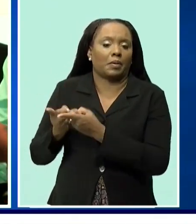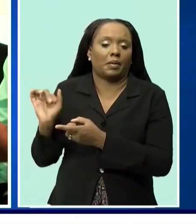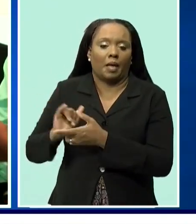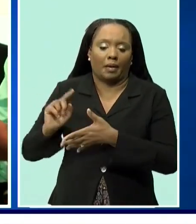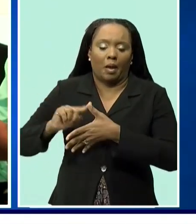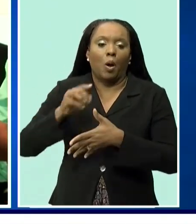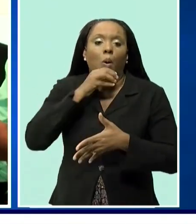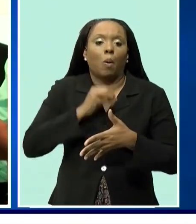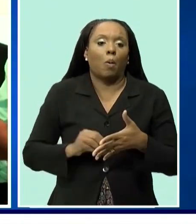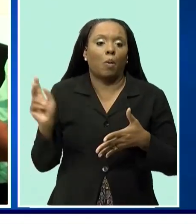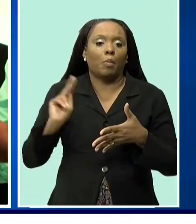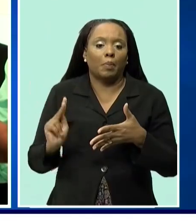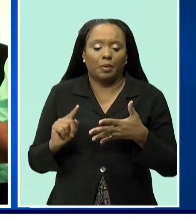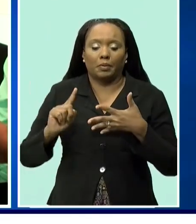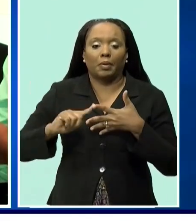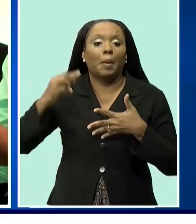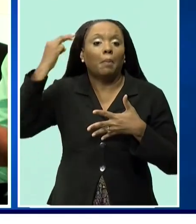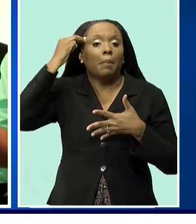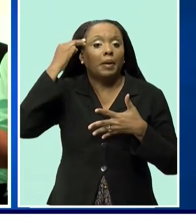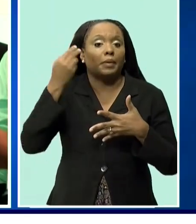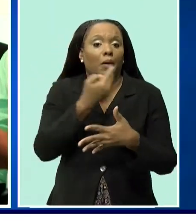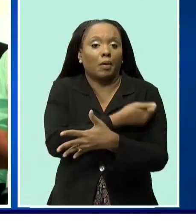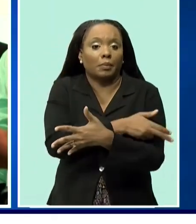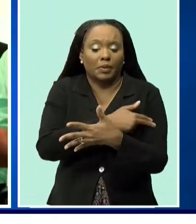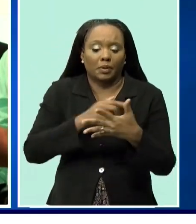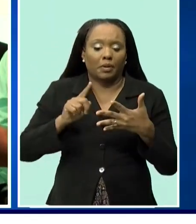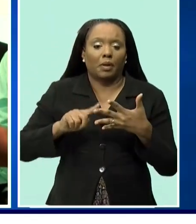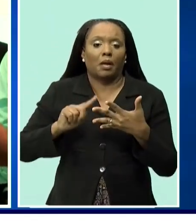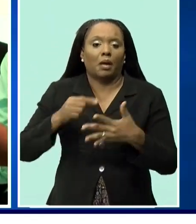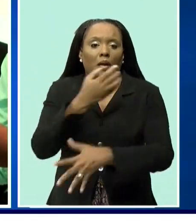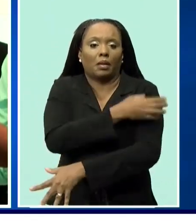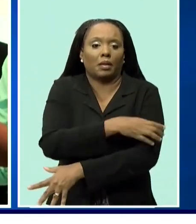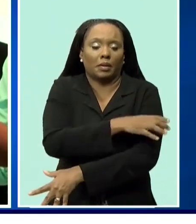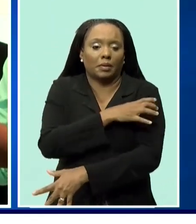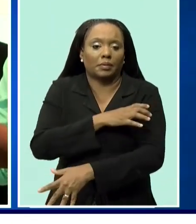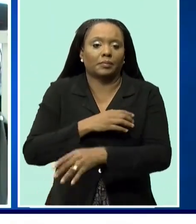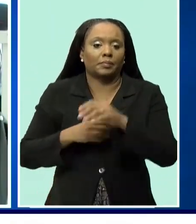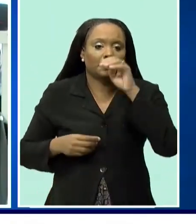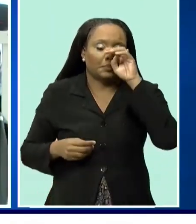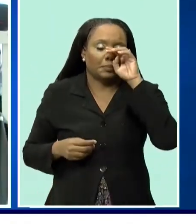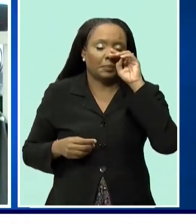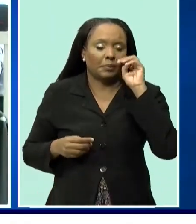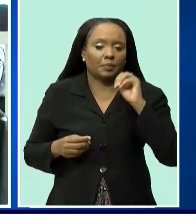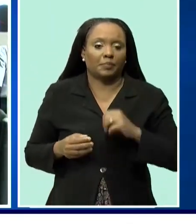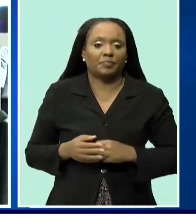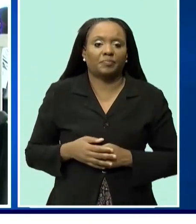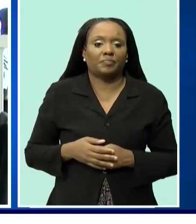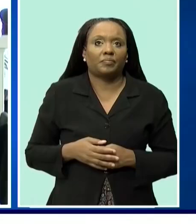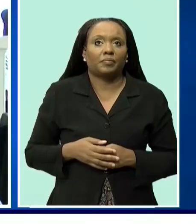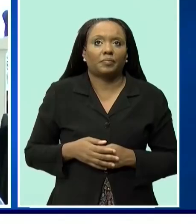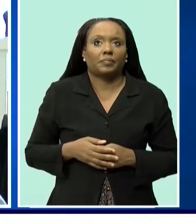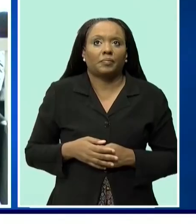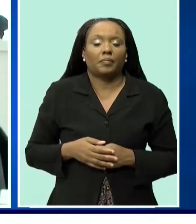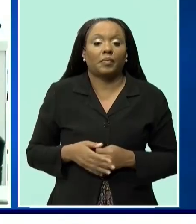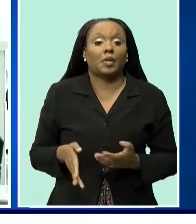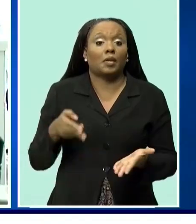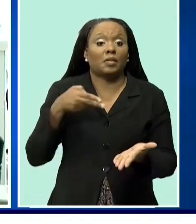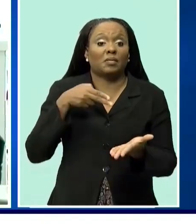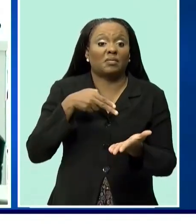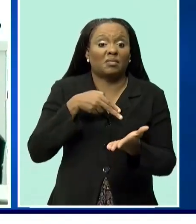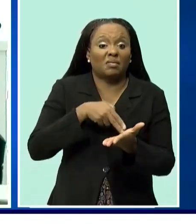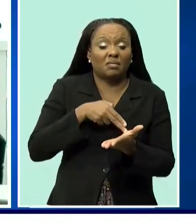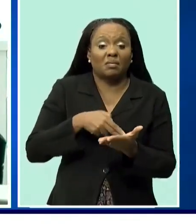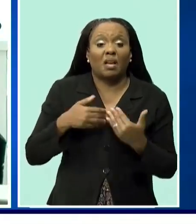geriatric hospital, psychiatric hospital, and polyclinic system. These are nurses of all areas of